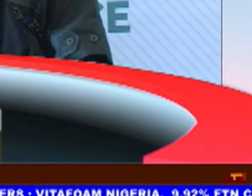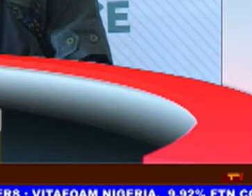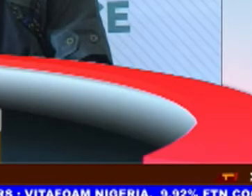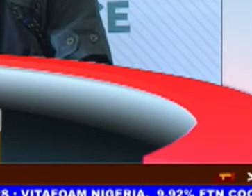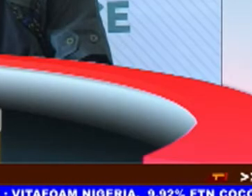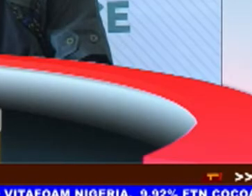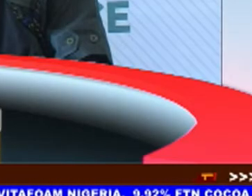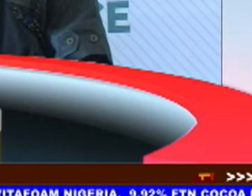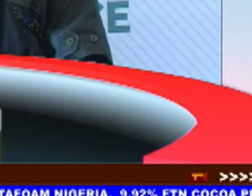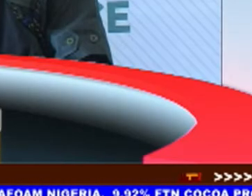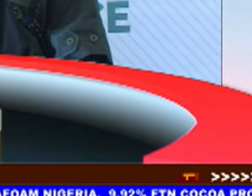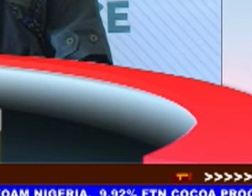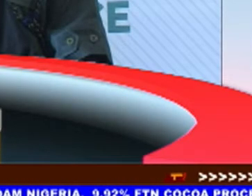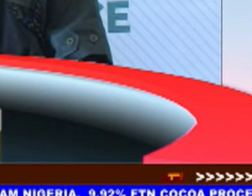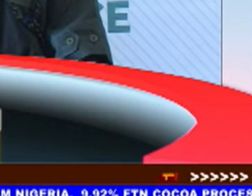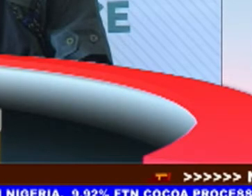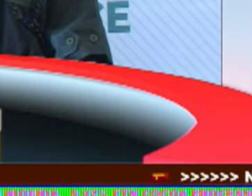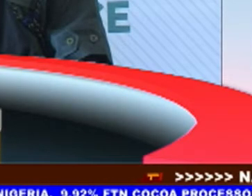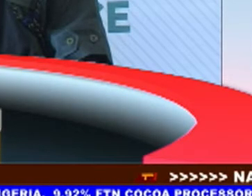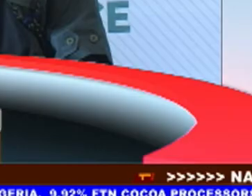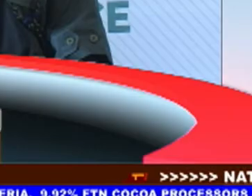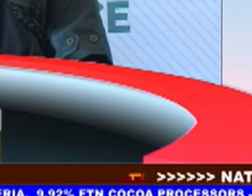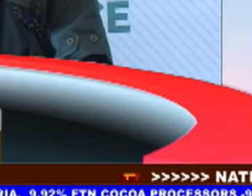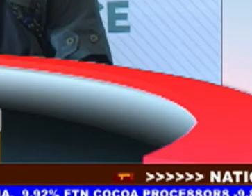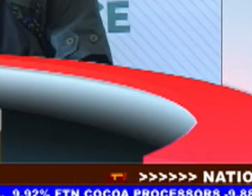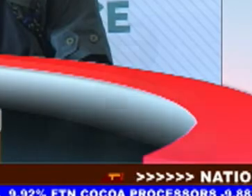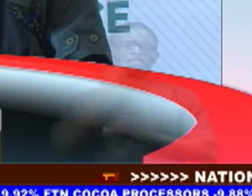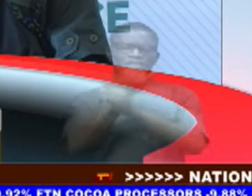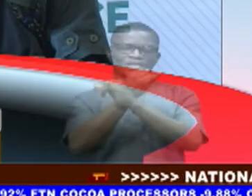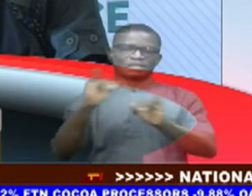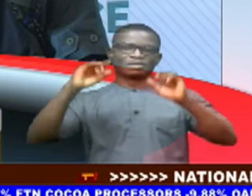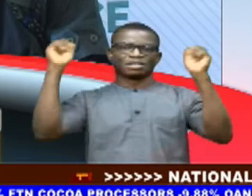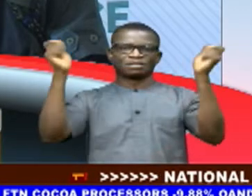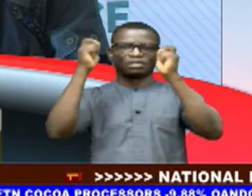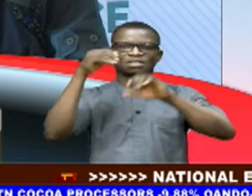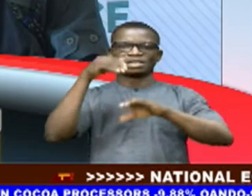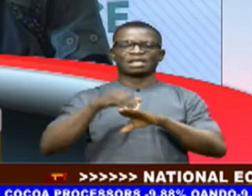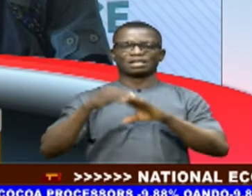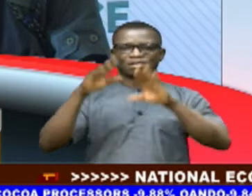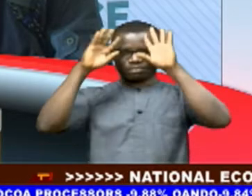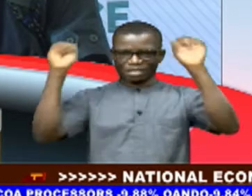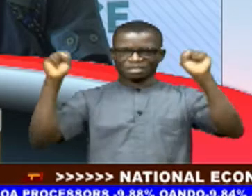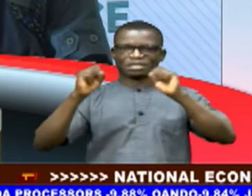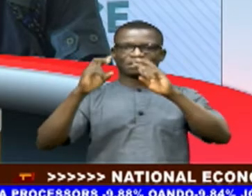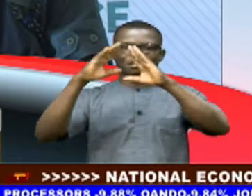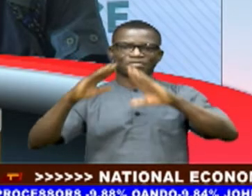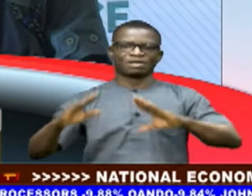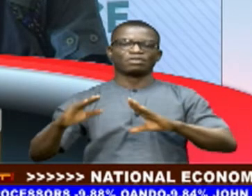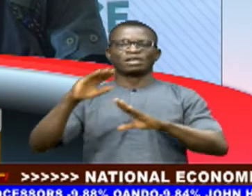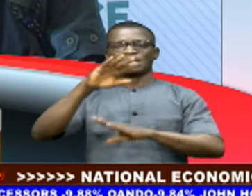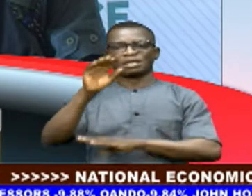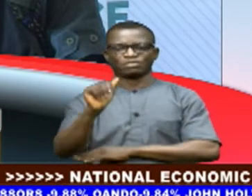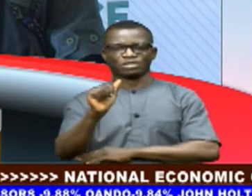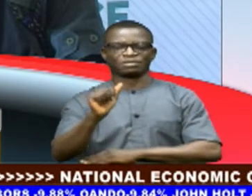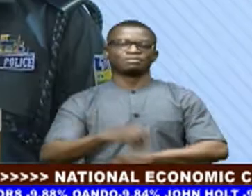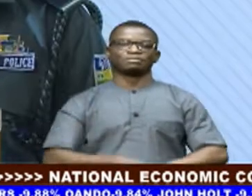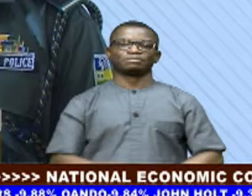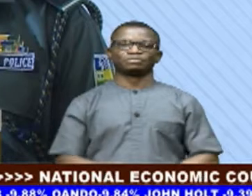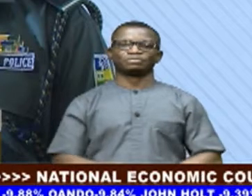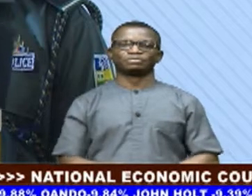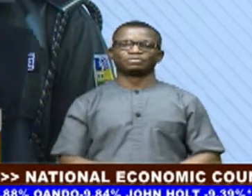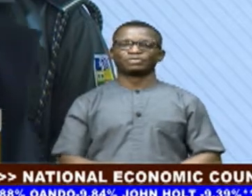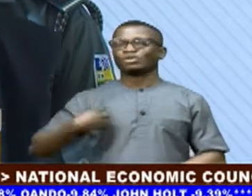public lecture to mark Nigeria's 63rd independence anniversary at the Banquet Hall, Presidential Villa, Abuja. Today